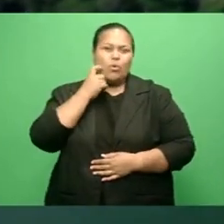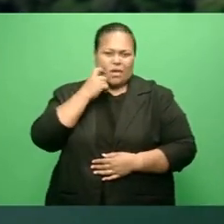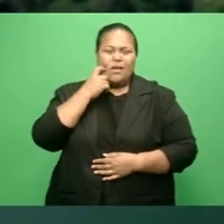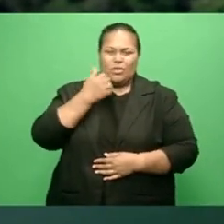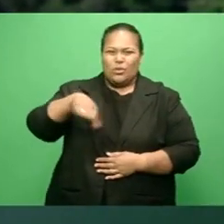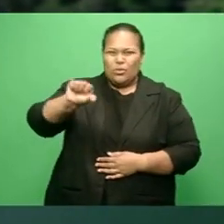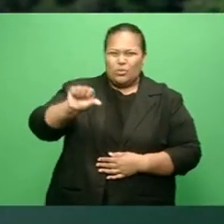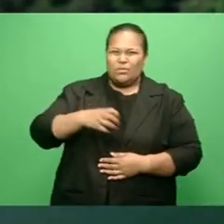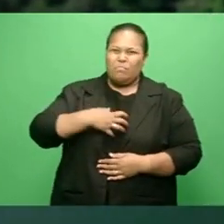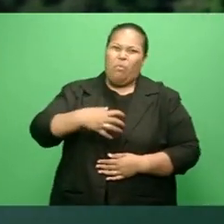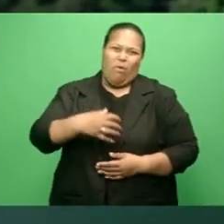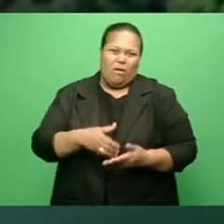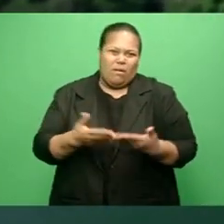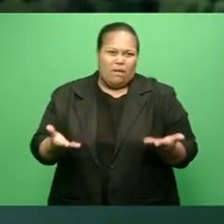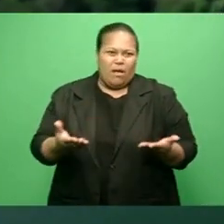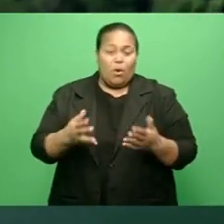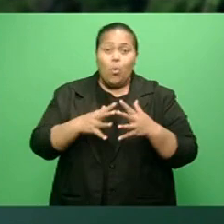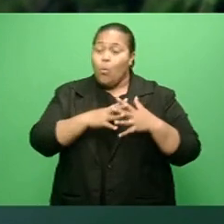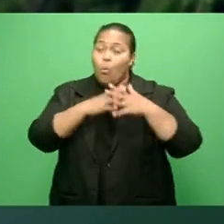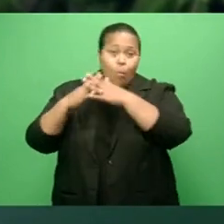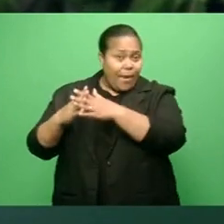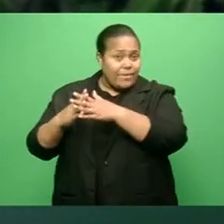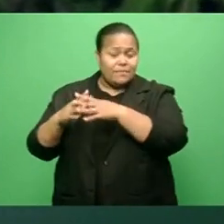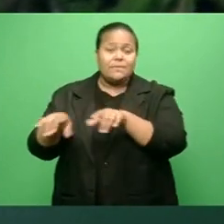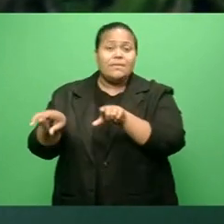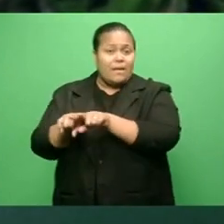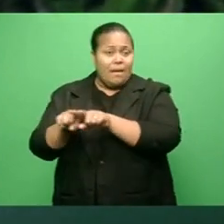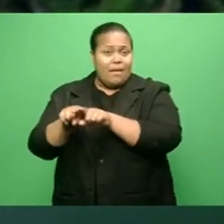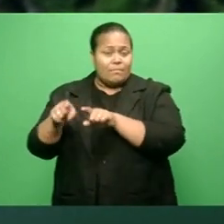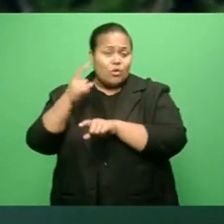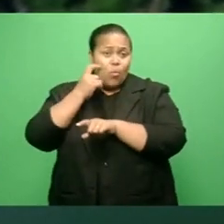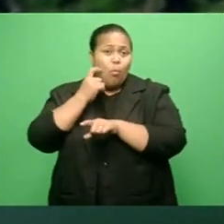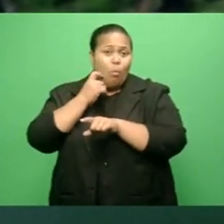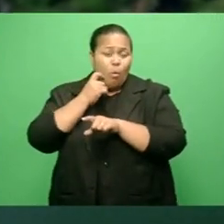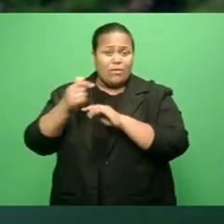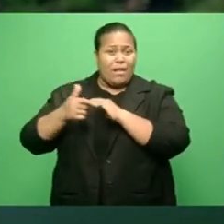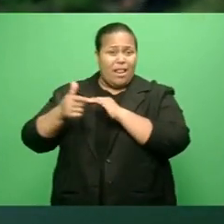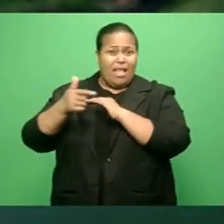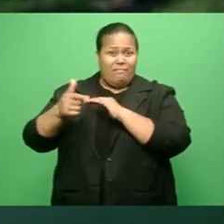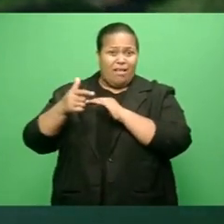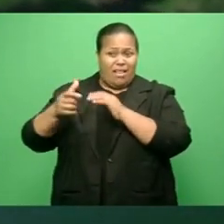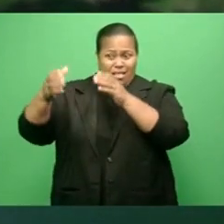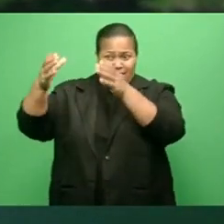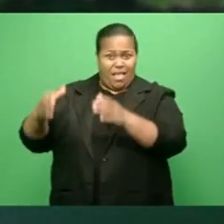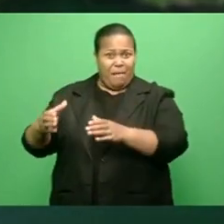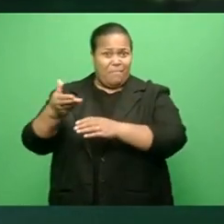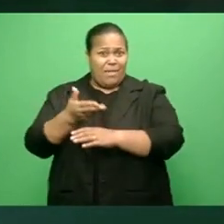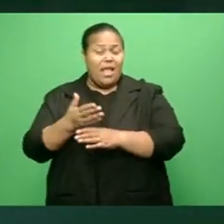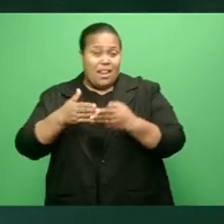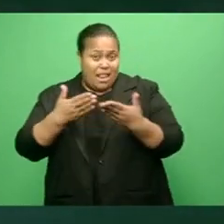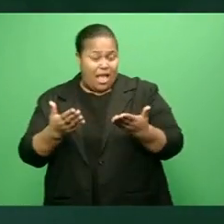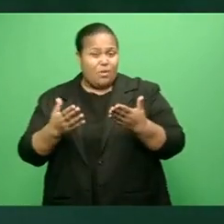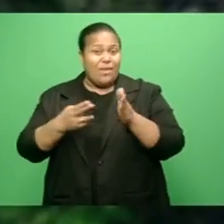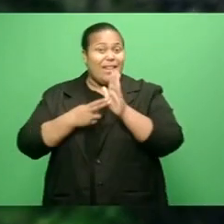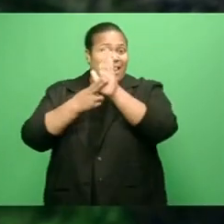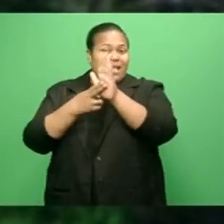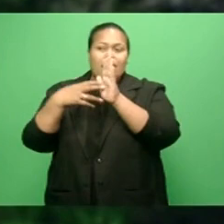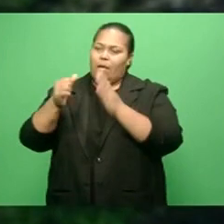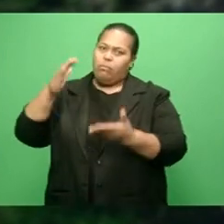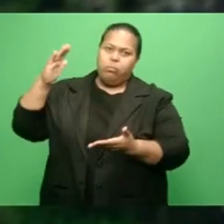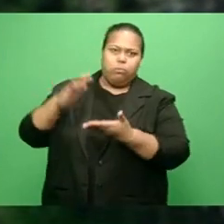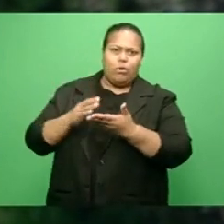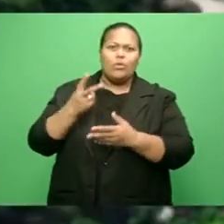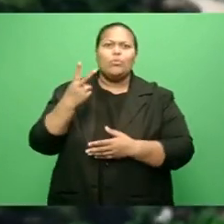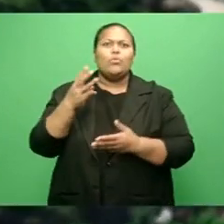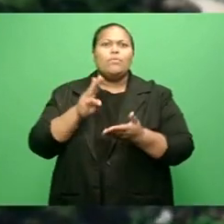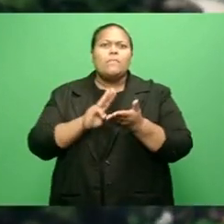is not spared either. As Omutsan says, water levels at the Vaturu Dam in Nandi is also depleting, and they are only about 2 meters